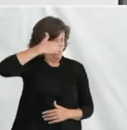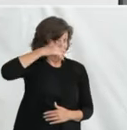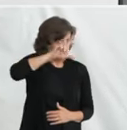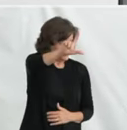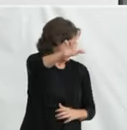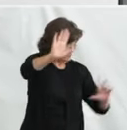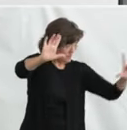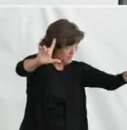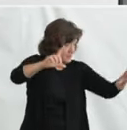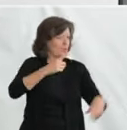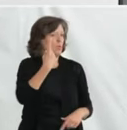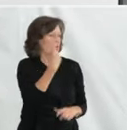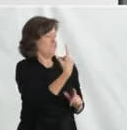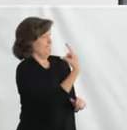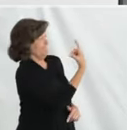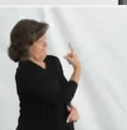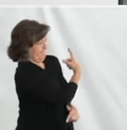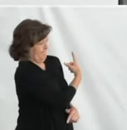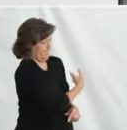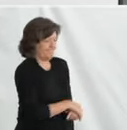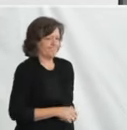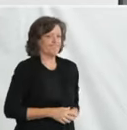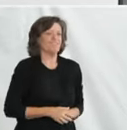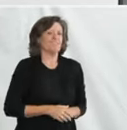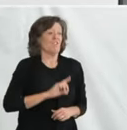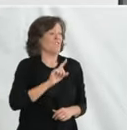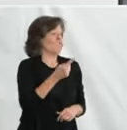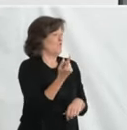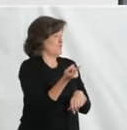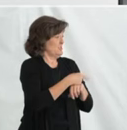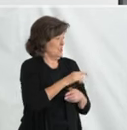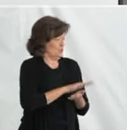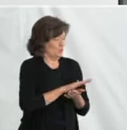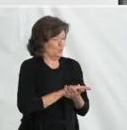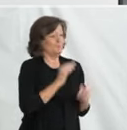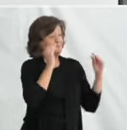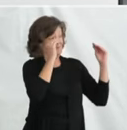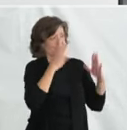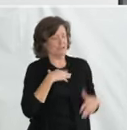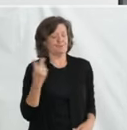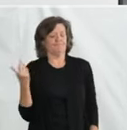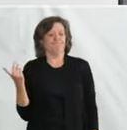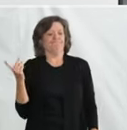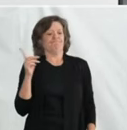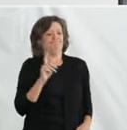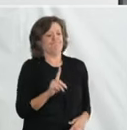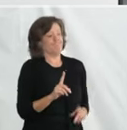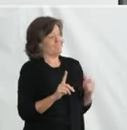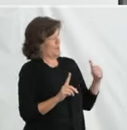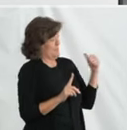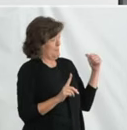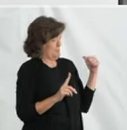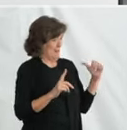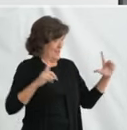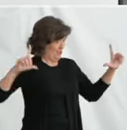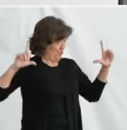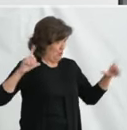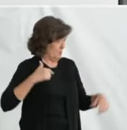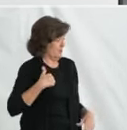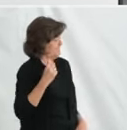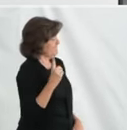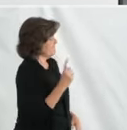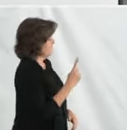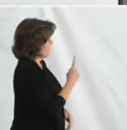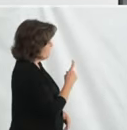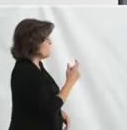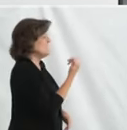in the back of the classroom. And the very first day of school, Mrs. Baird walked into the classroom. She went to that back chalkboard. She took a piece of